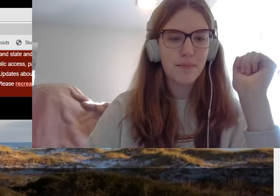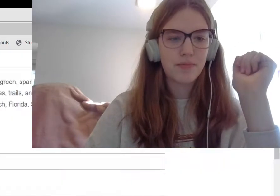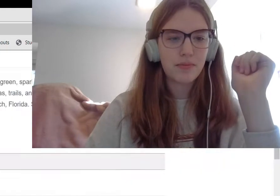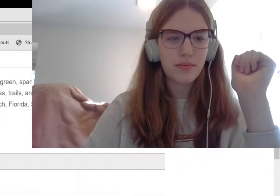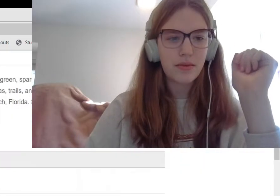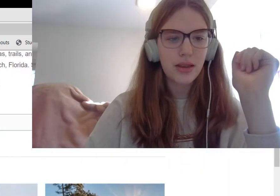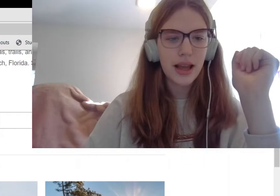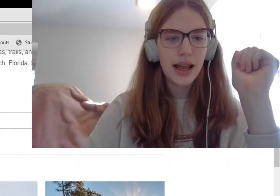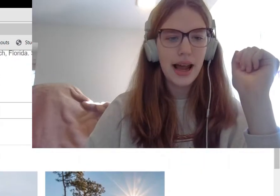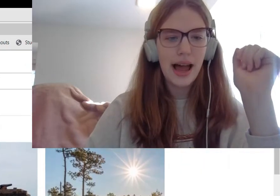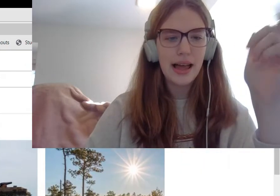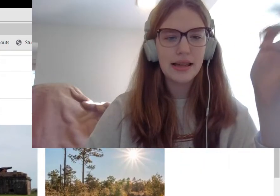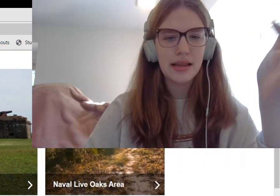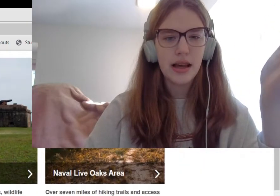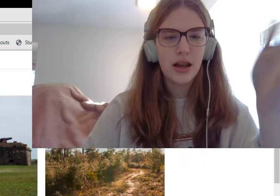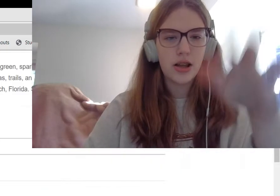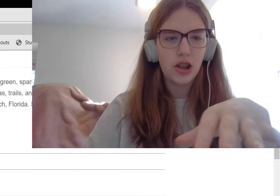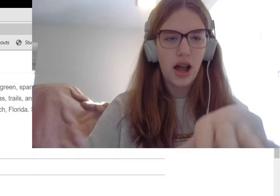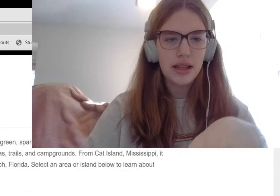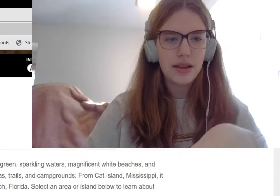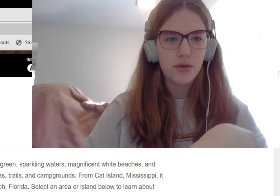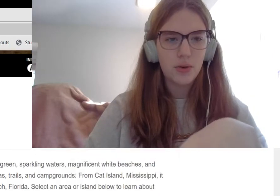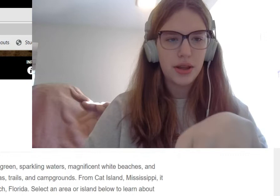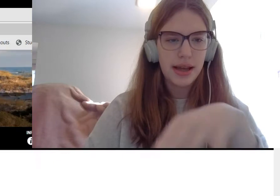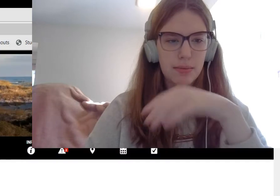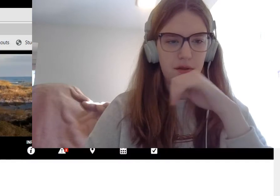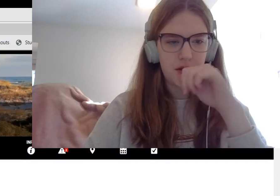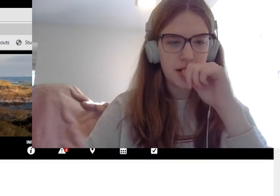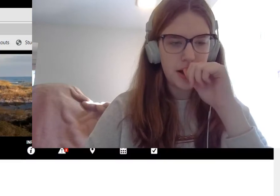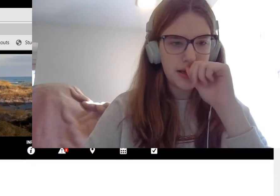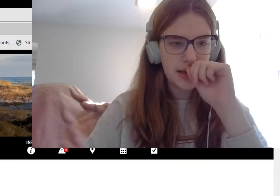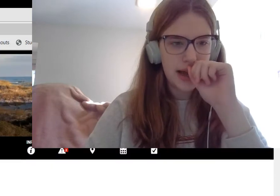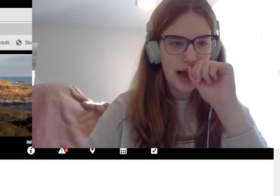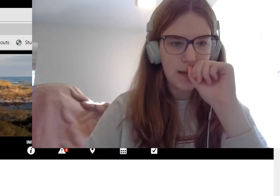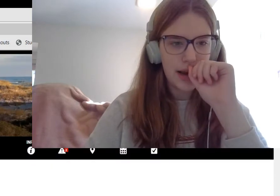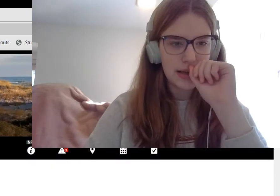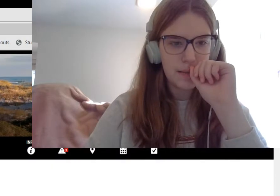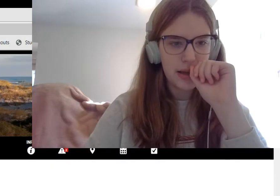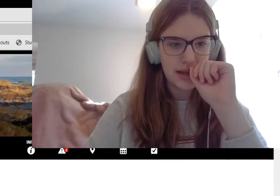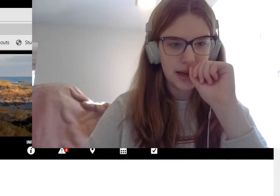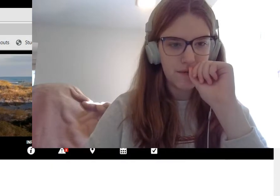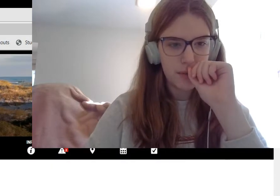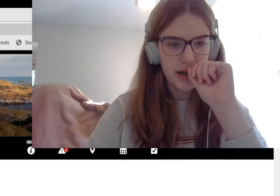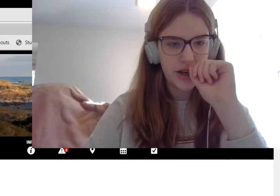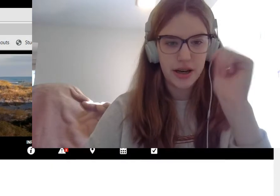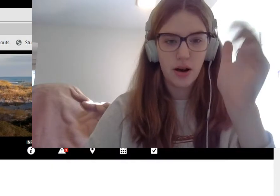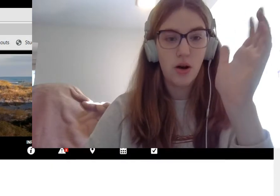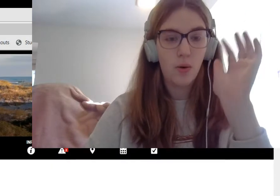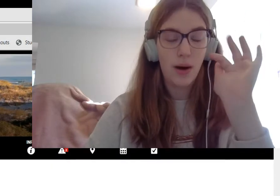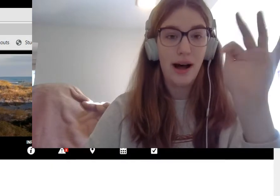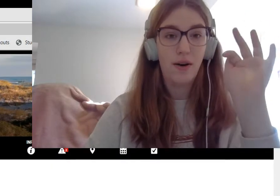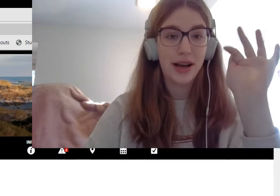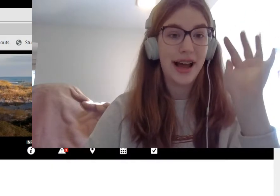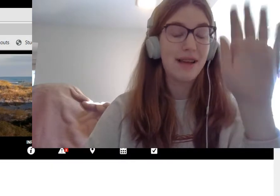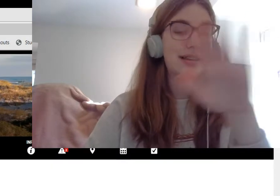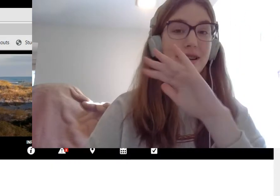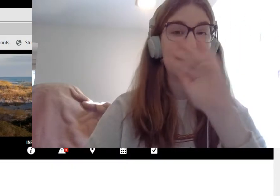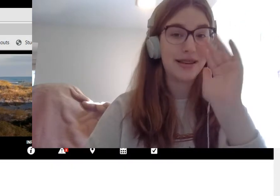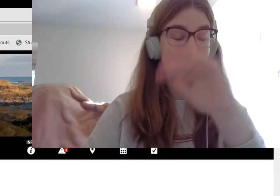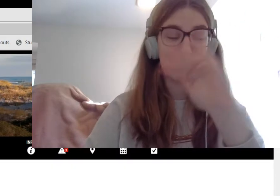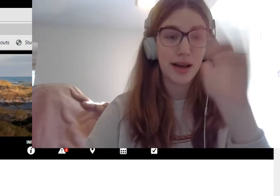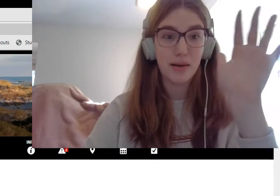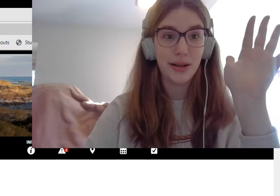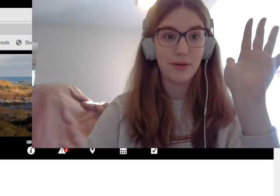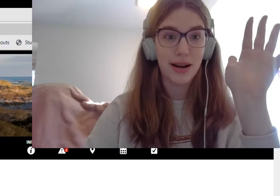click on it. It has lots of cool things, but if you see on this tab, it has the basic information. Wow. Okay. I